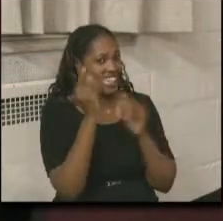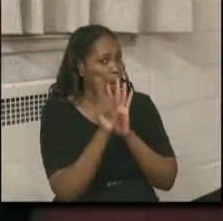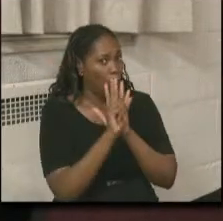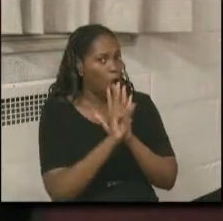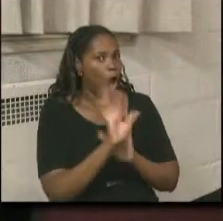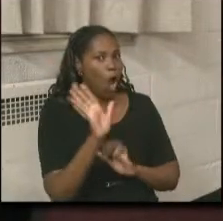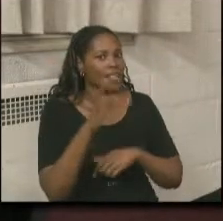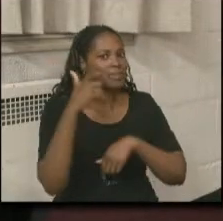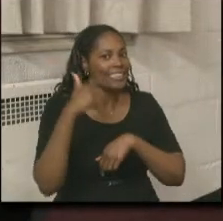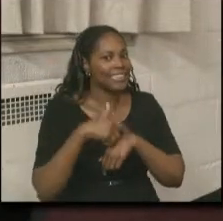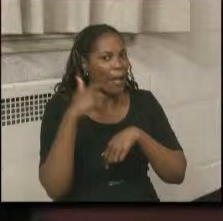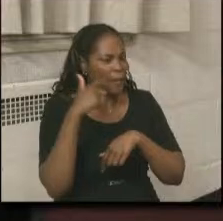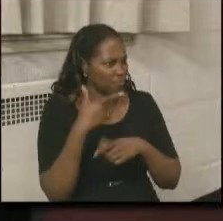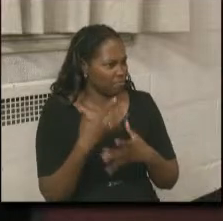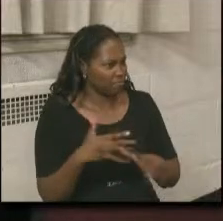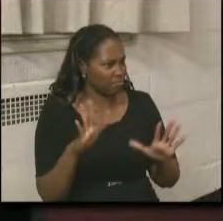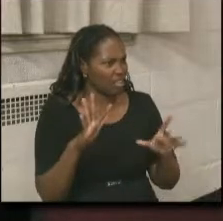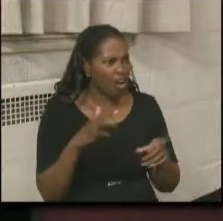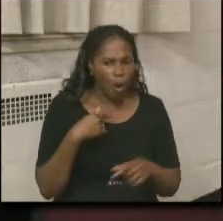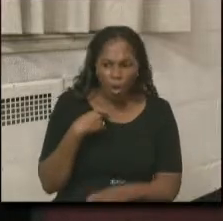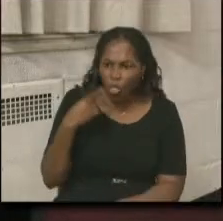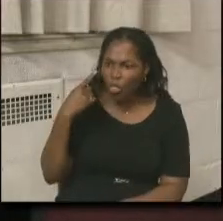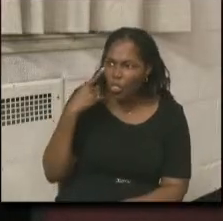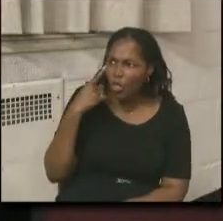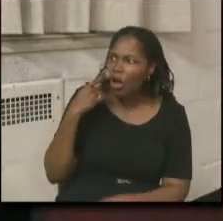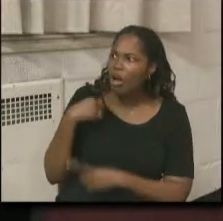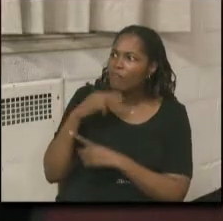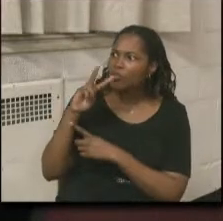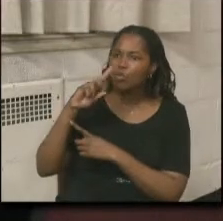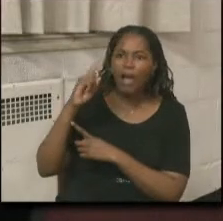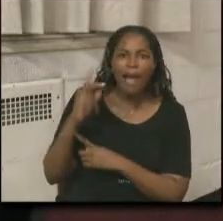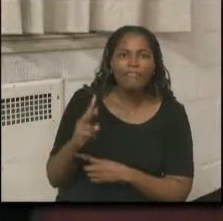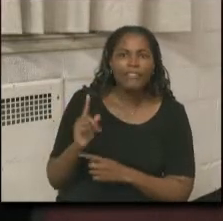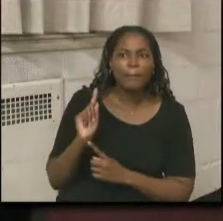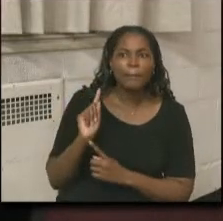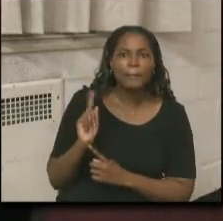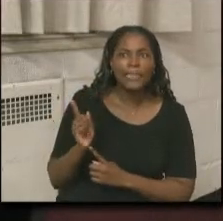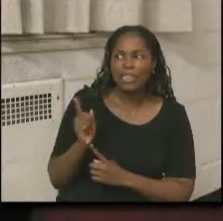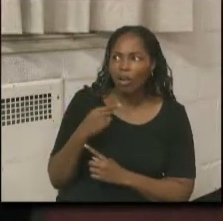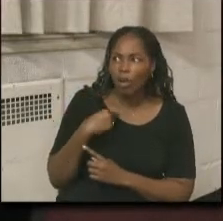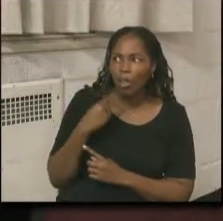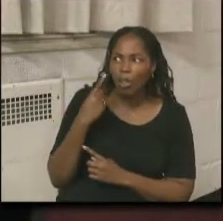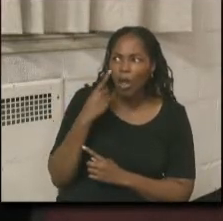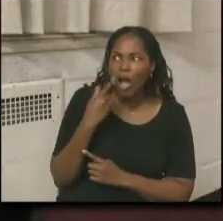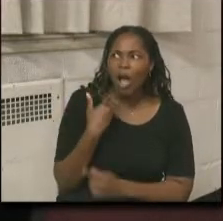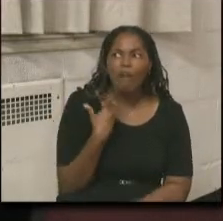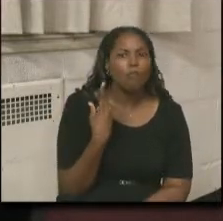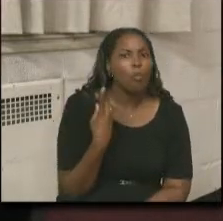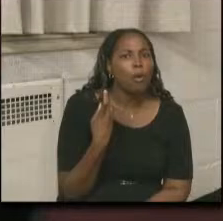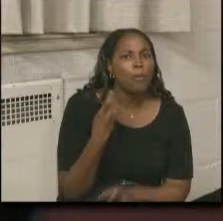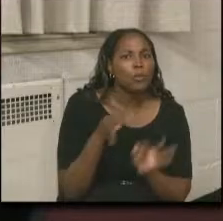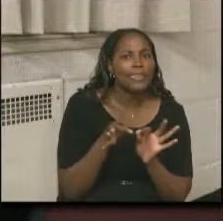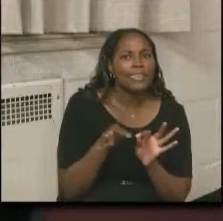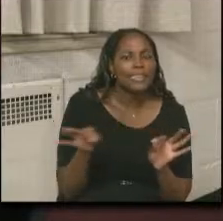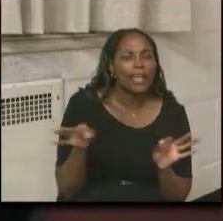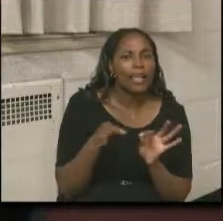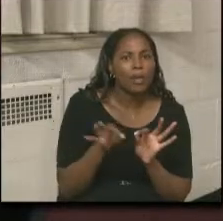I thought I saw it at 2.5 minutes when it started. Oh, but I wasn't watching. That's why I was there. I have one more sentence, if I may. Okay, that's